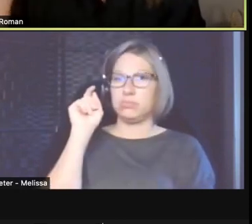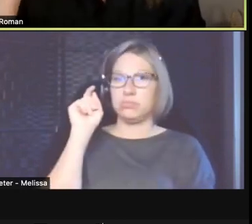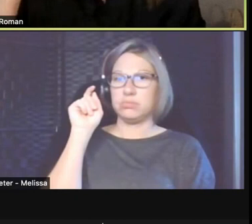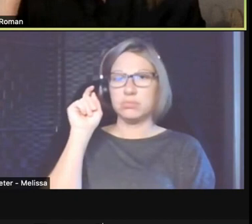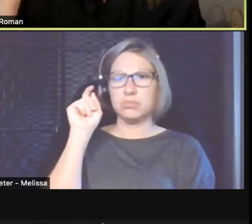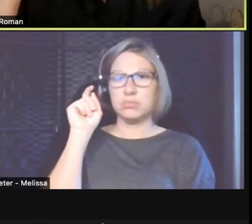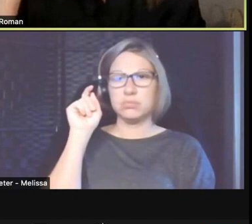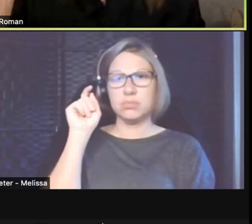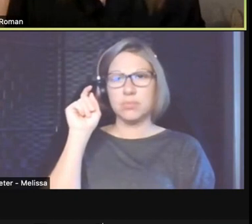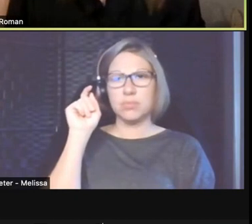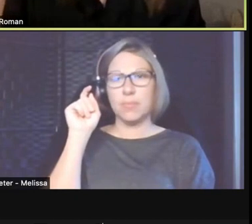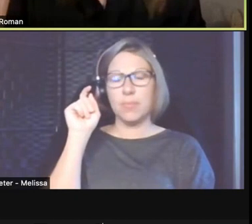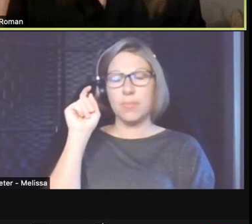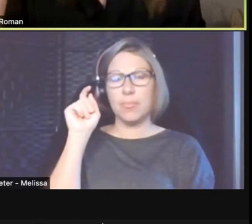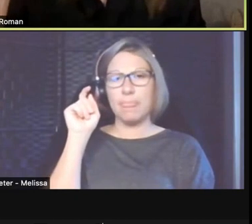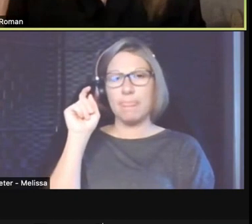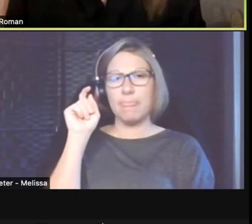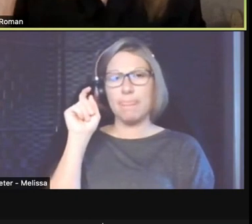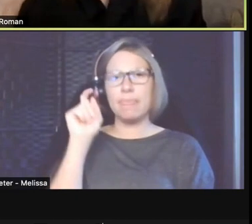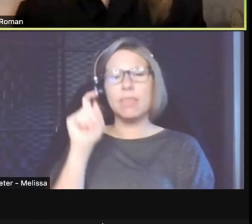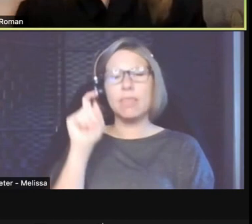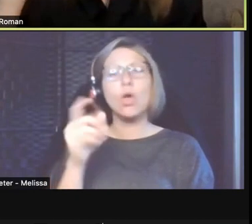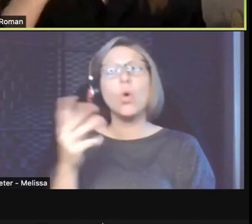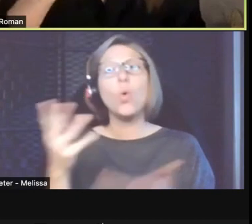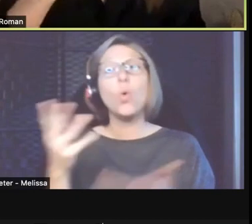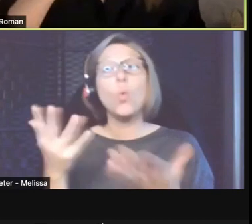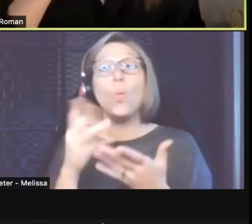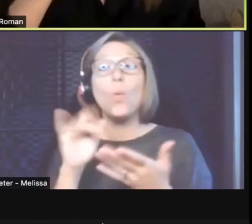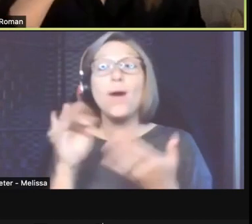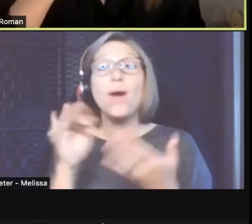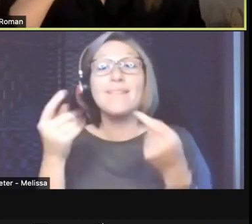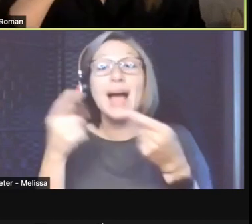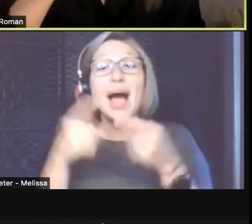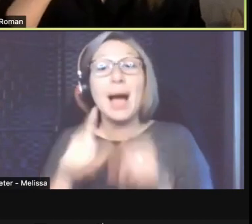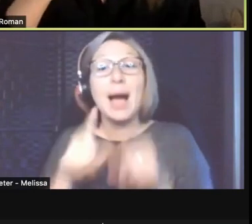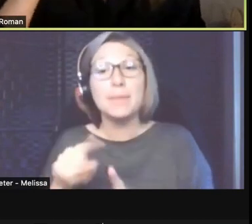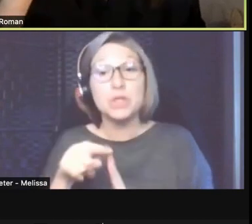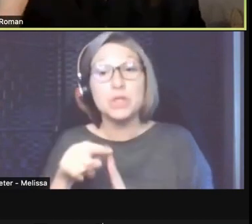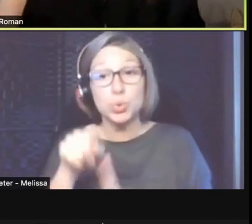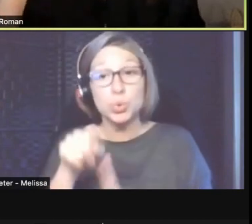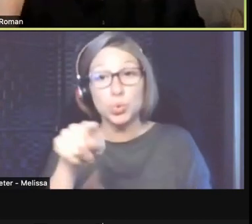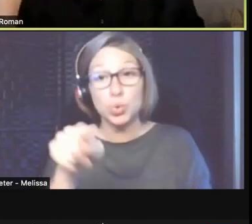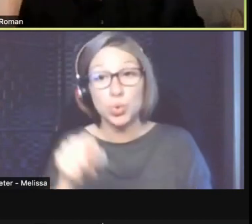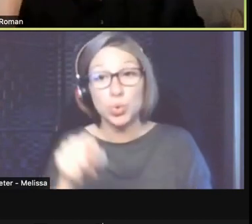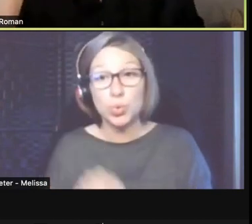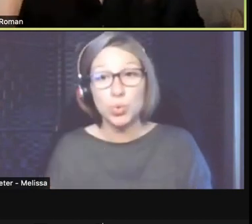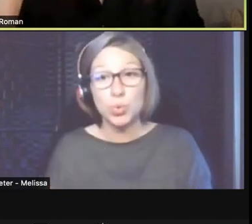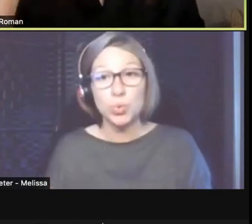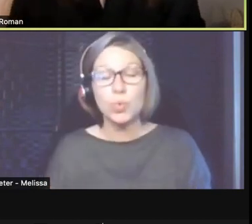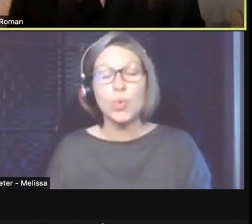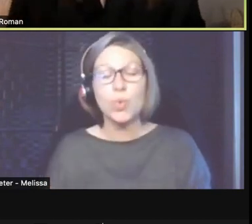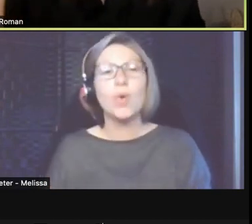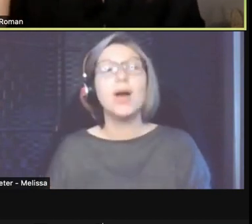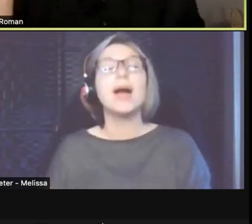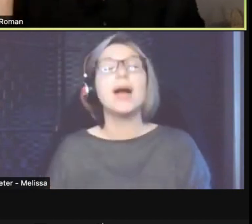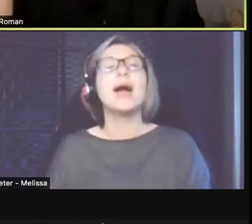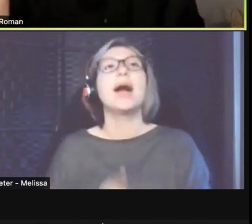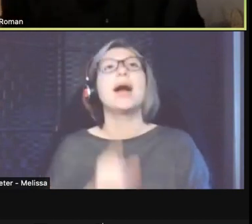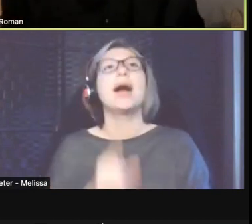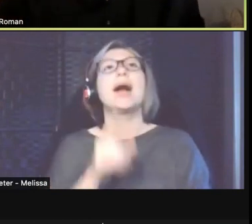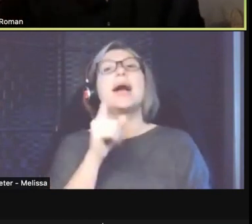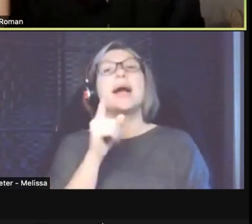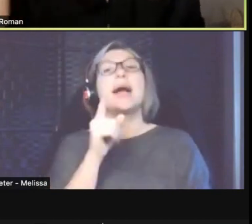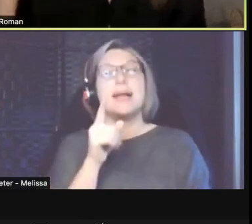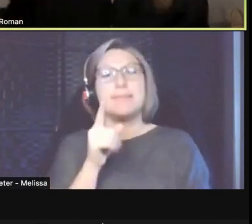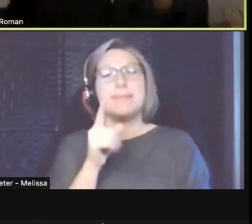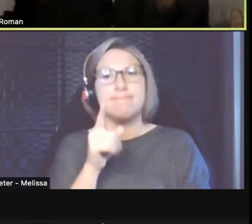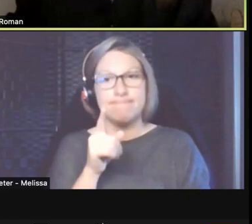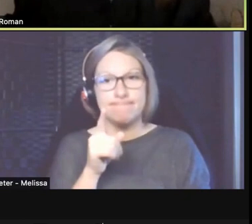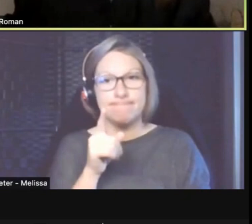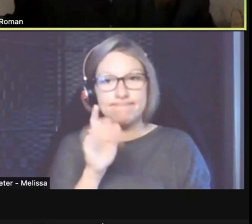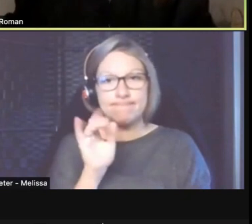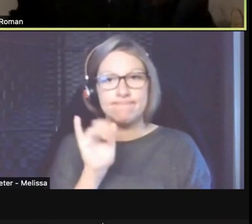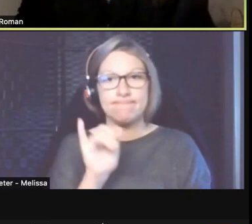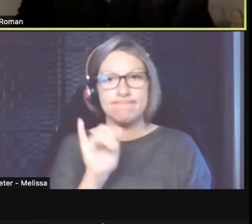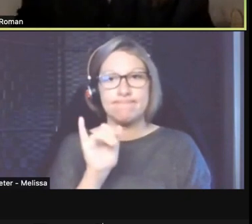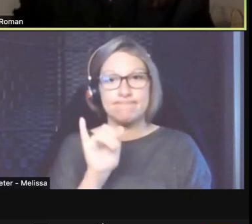Then I said, what if that happened to you? Ah, now I have a reference point.